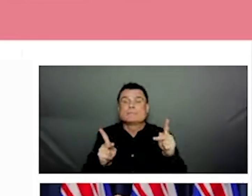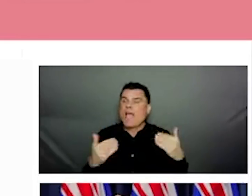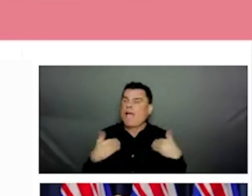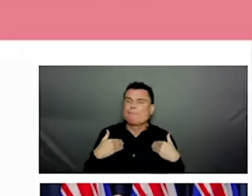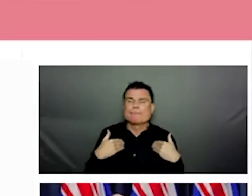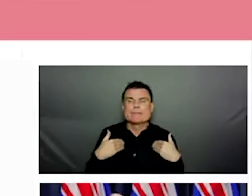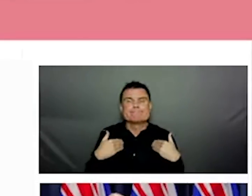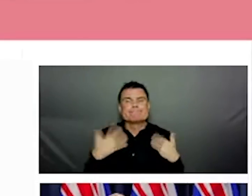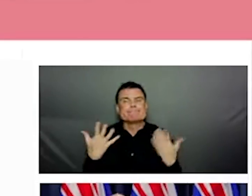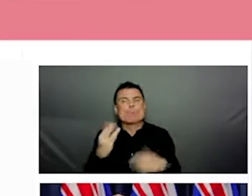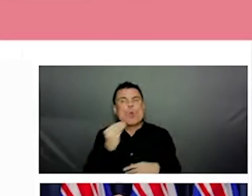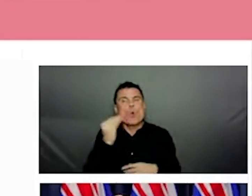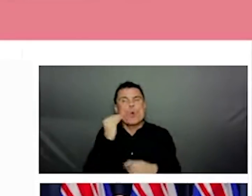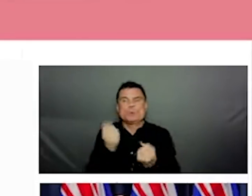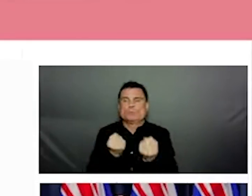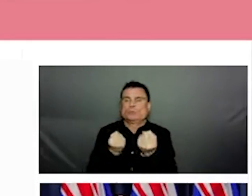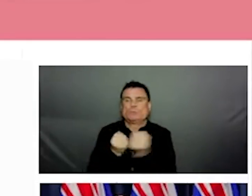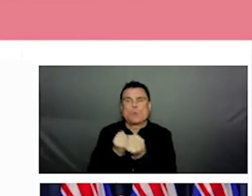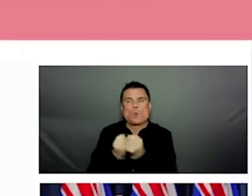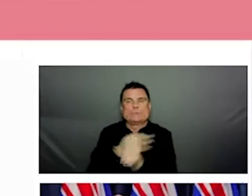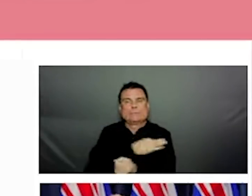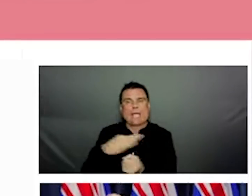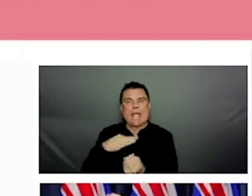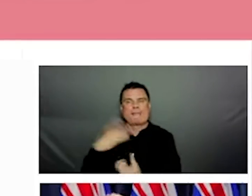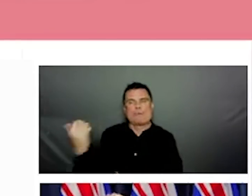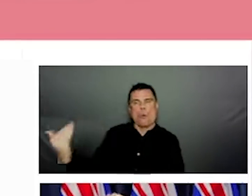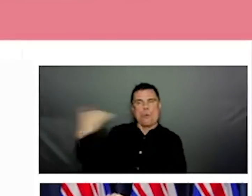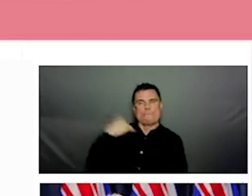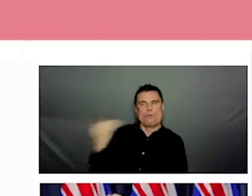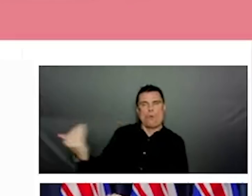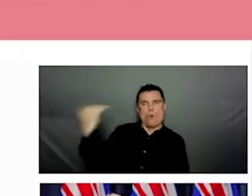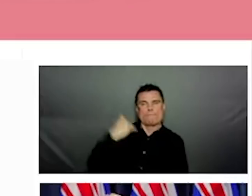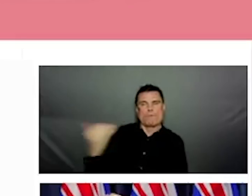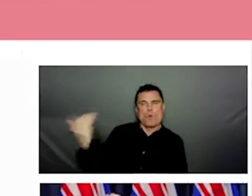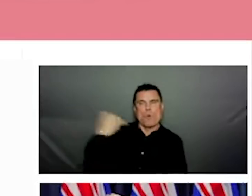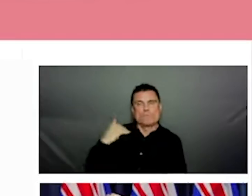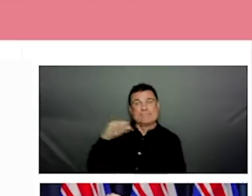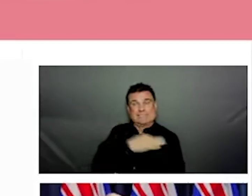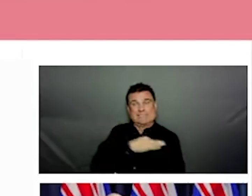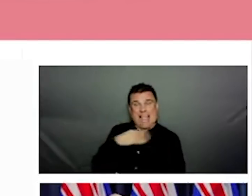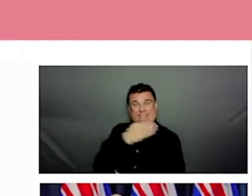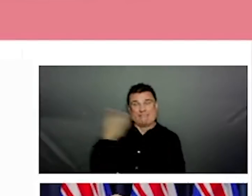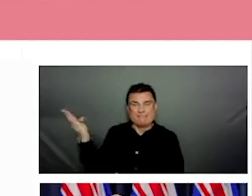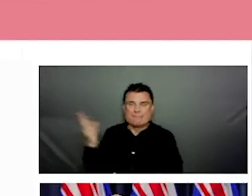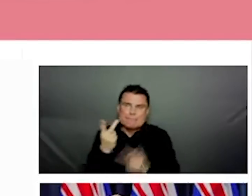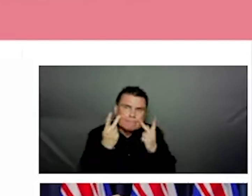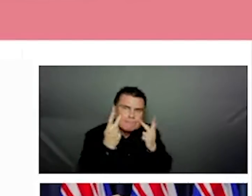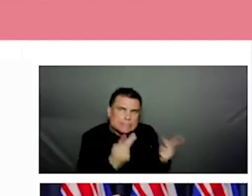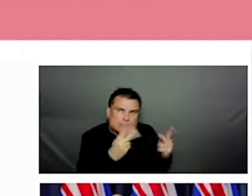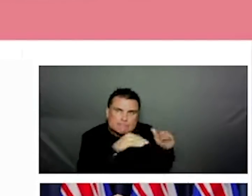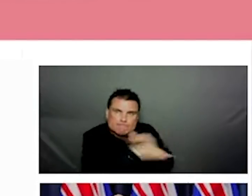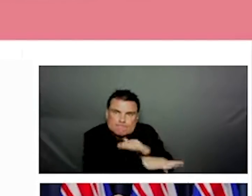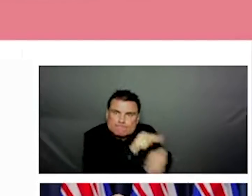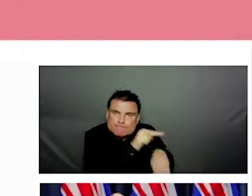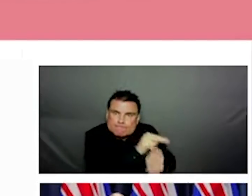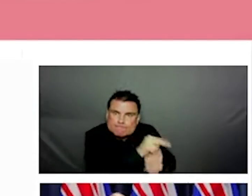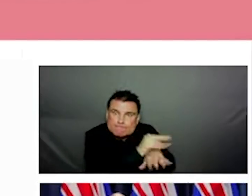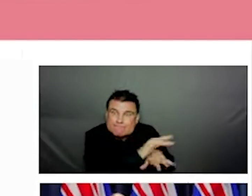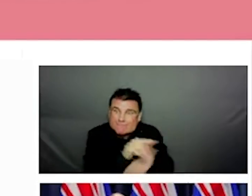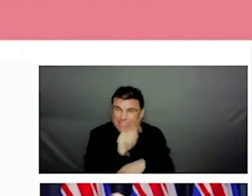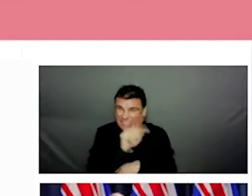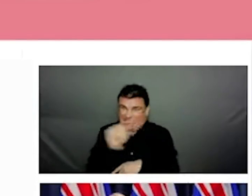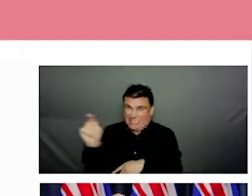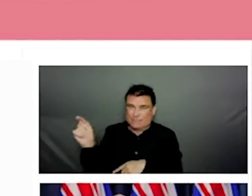in those sectors are immunized as a priority, and additional both hospital staff and community healthcare workers,